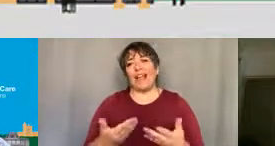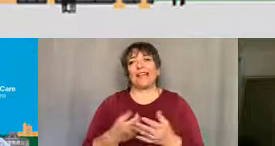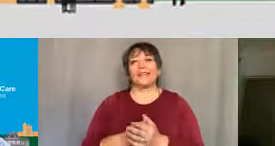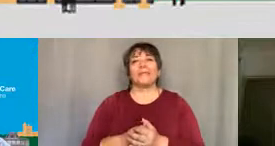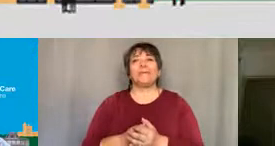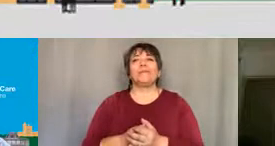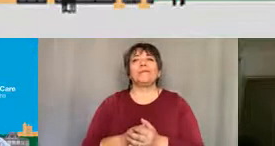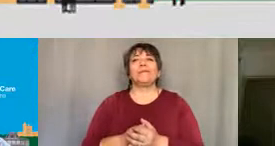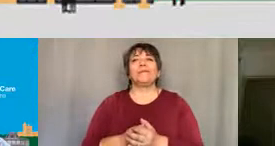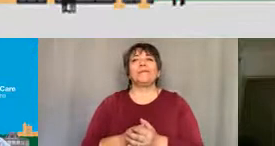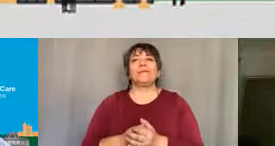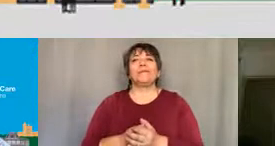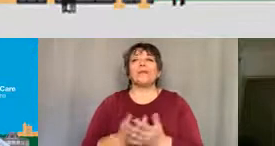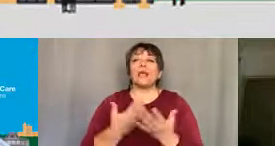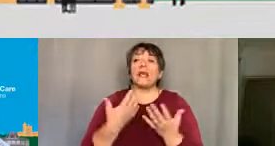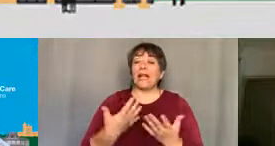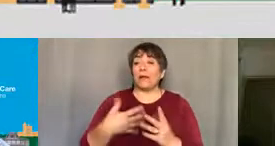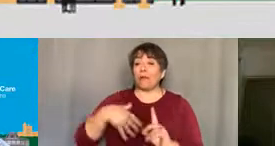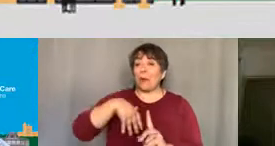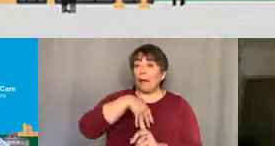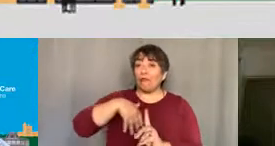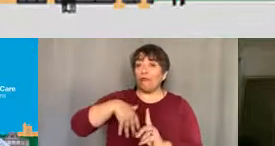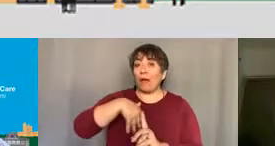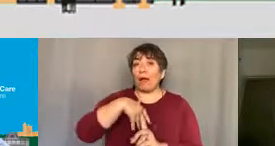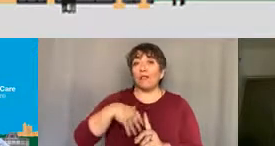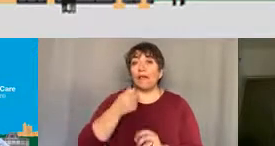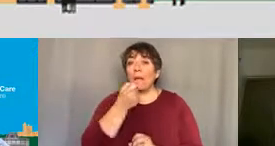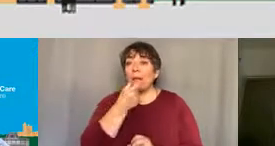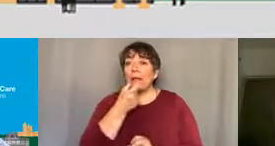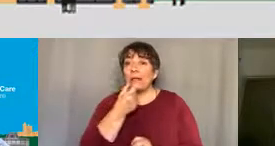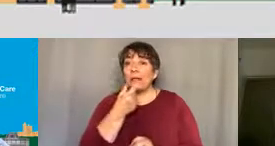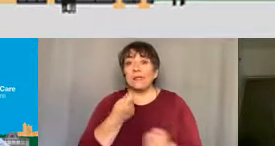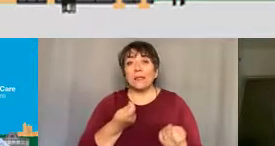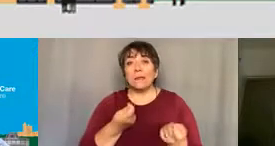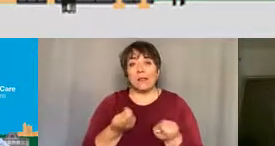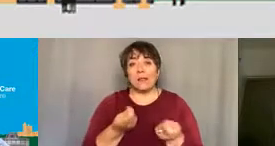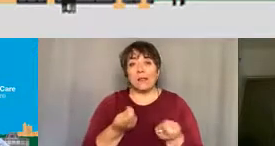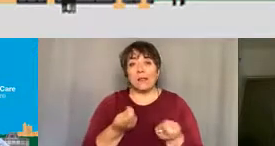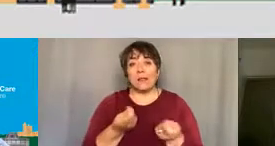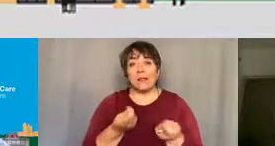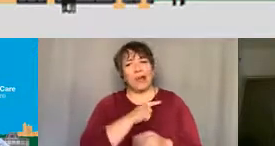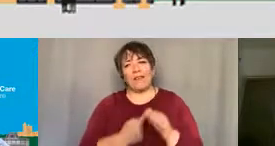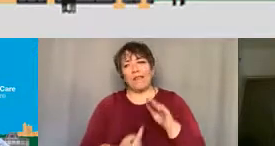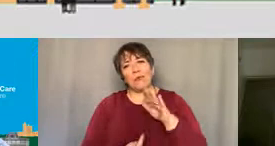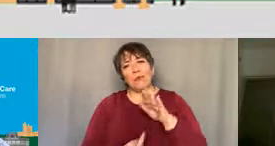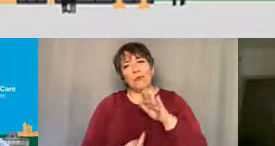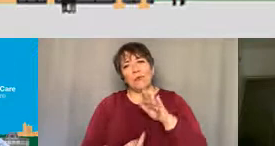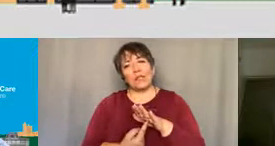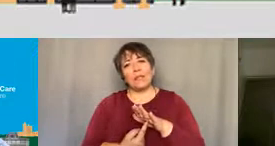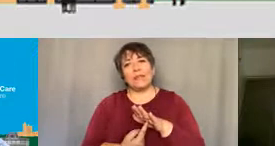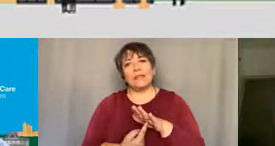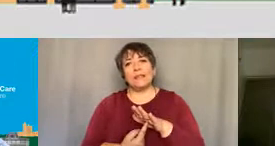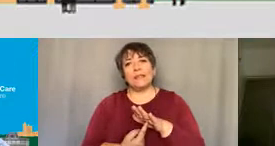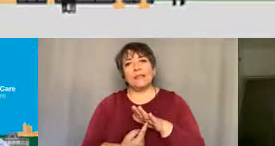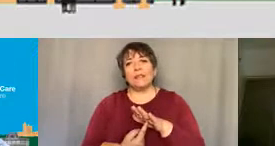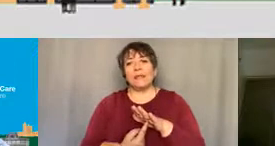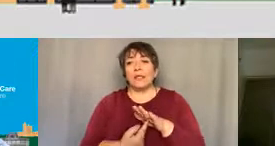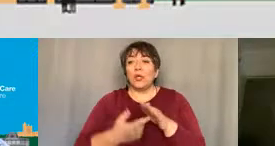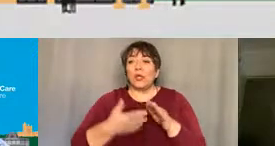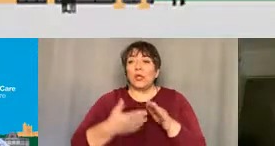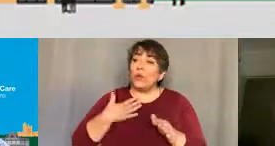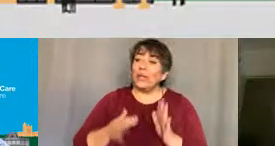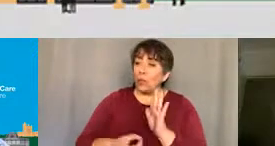So just a little bit about medicines and why they're really important. So medicines are really crucial to improving the health and